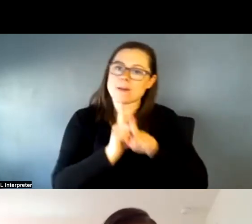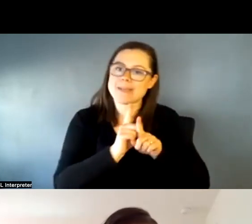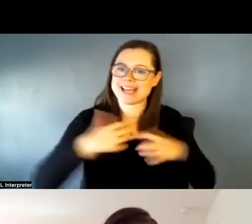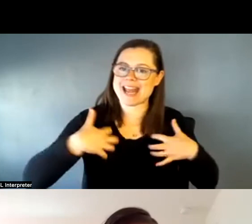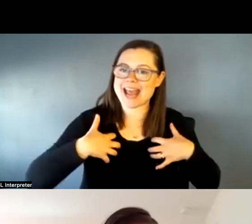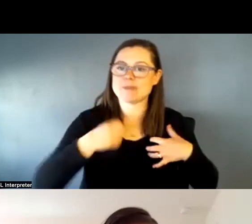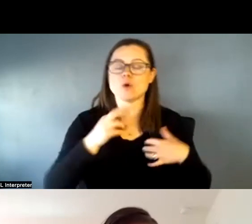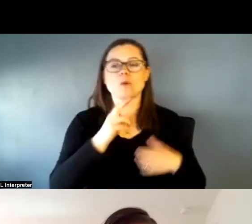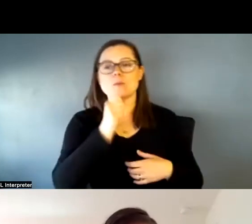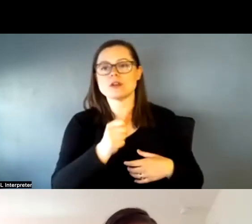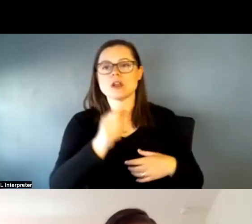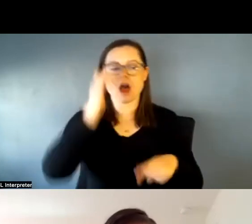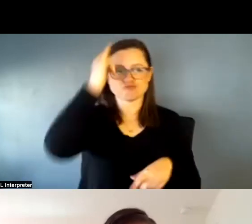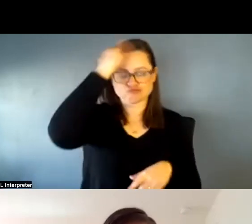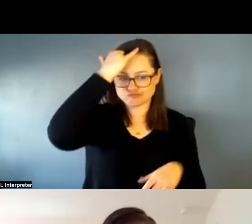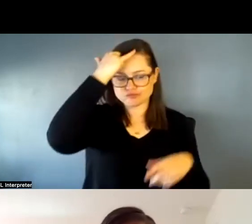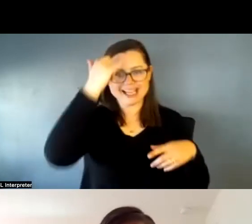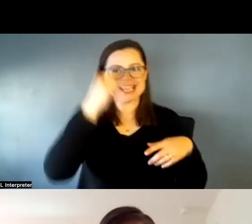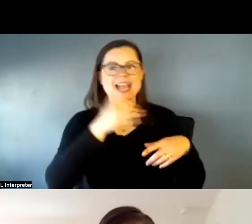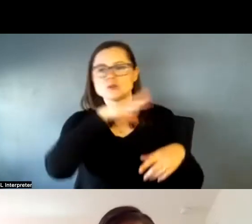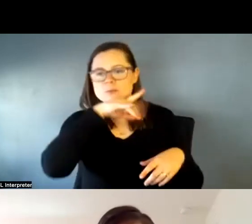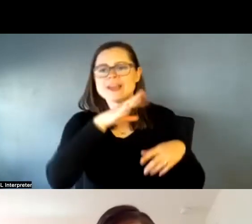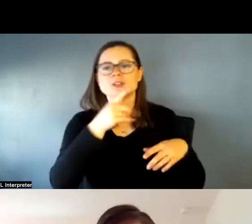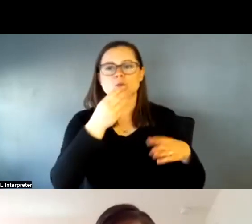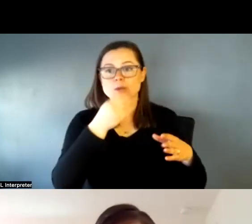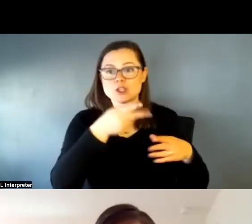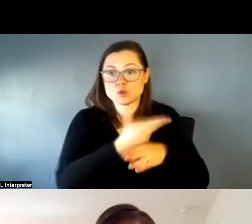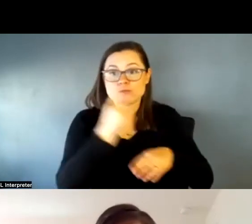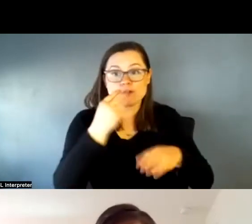pest animals, rats, pigeons, etc.?